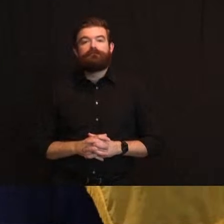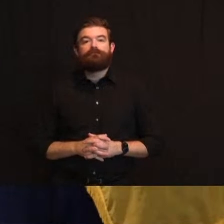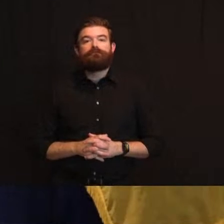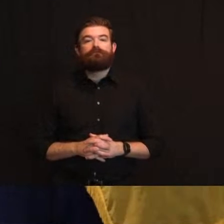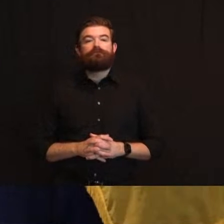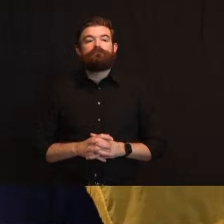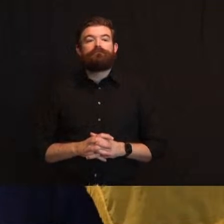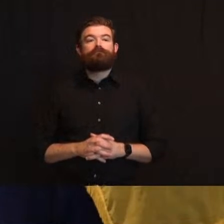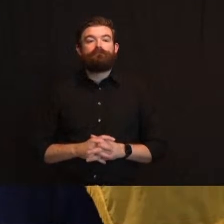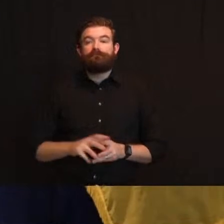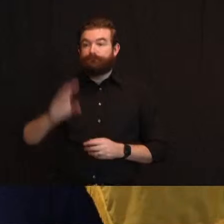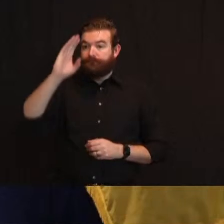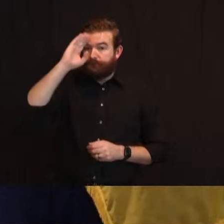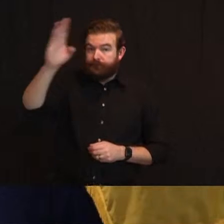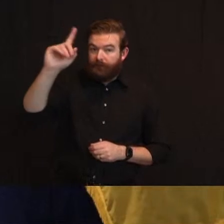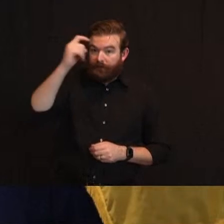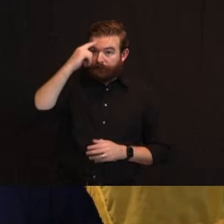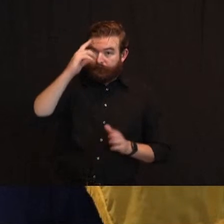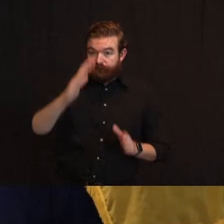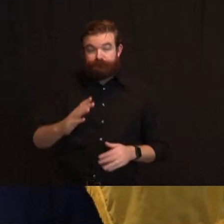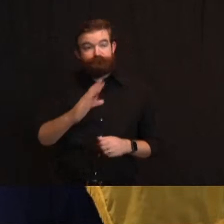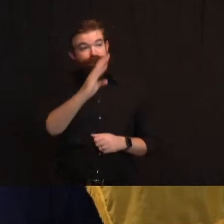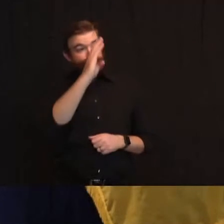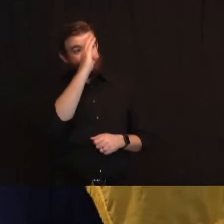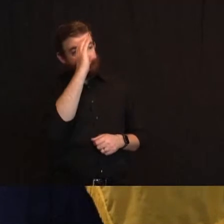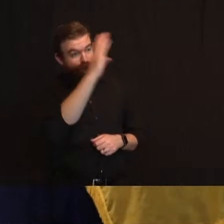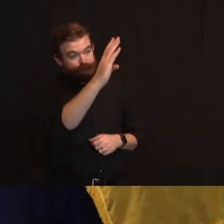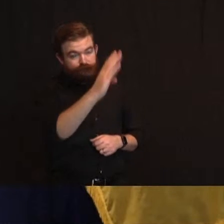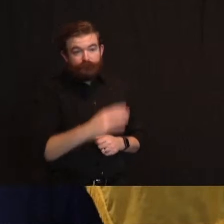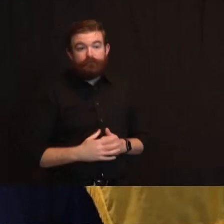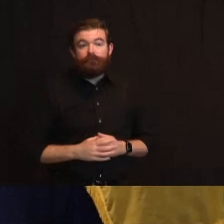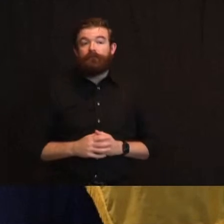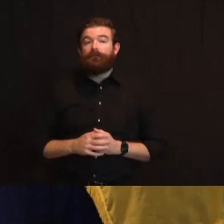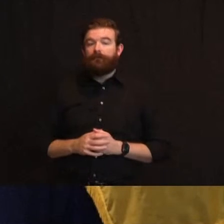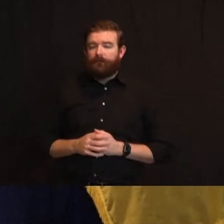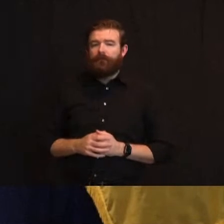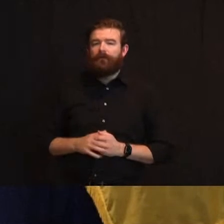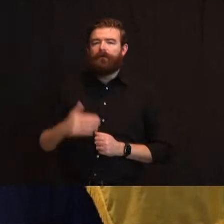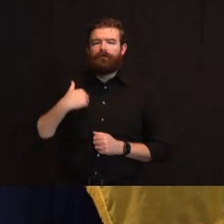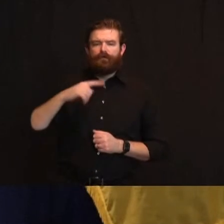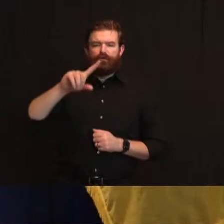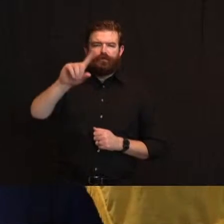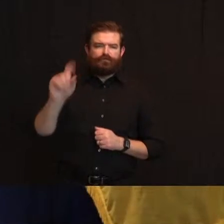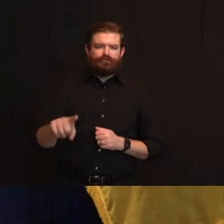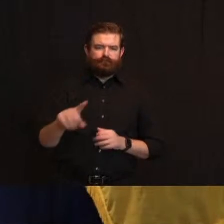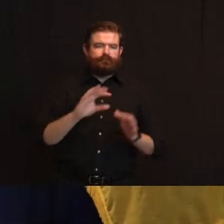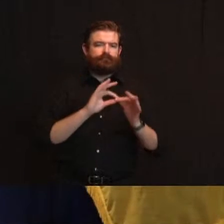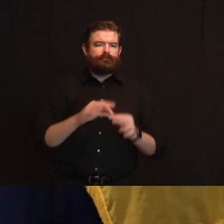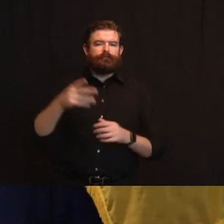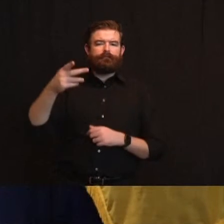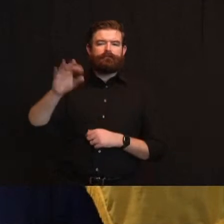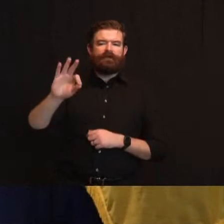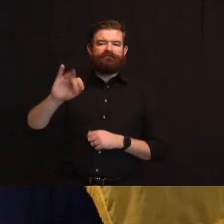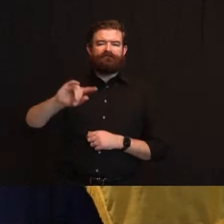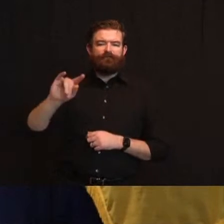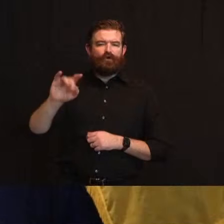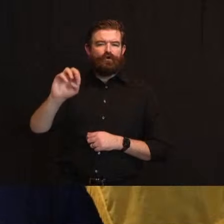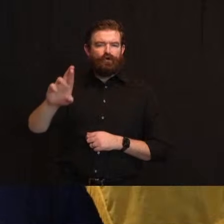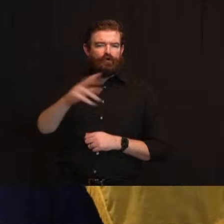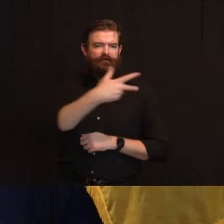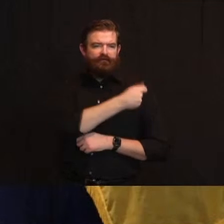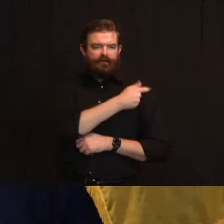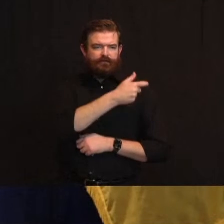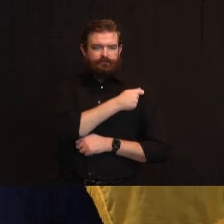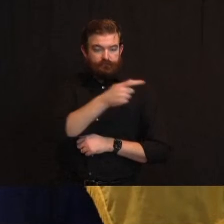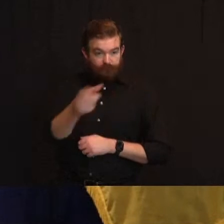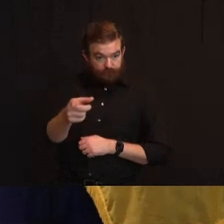Hi, Governor. Hey. Quick question regarding the Pfizer vaccine. Do you still expect New Jersey to get 76,000 doses